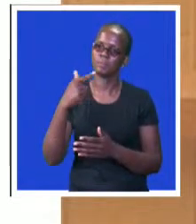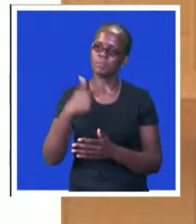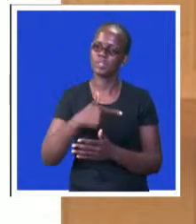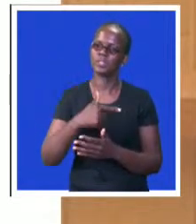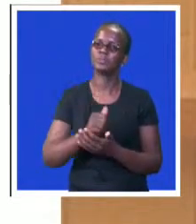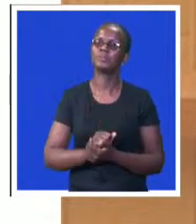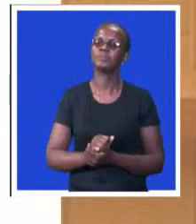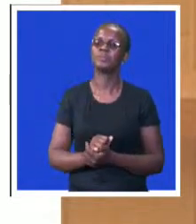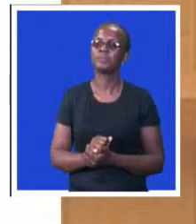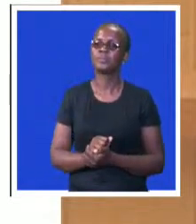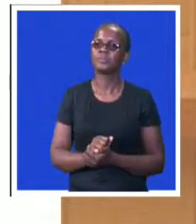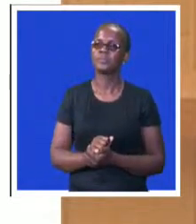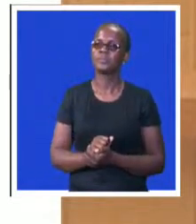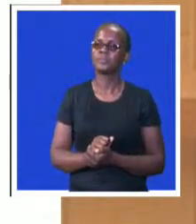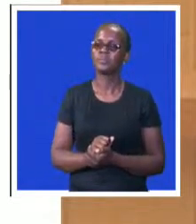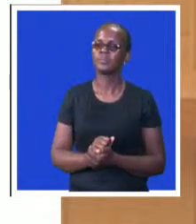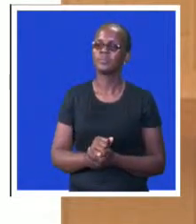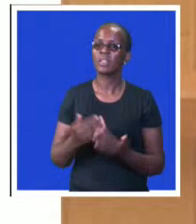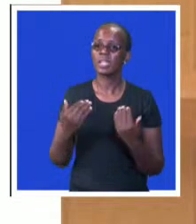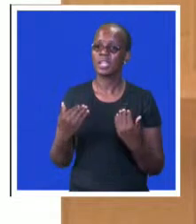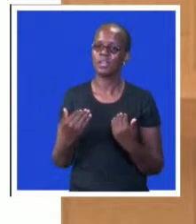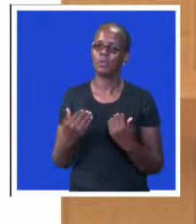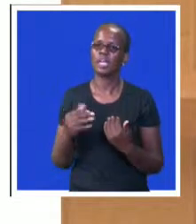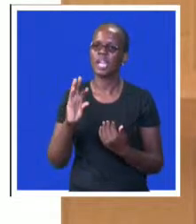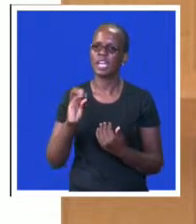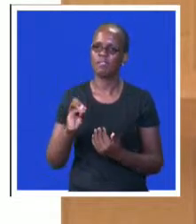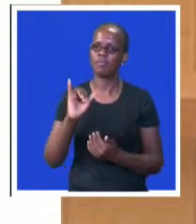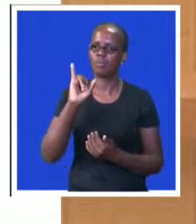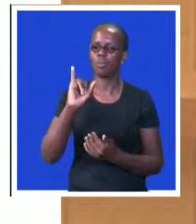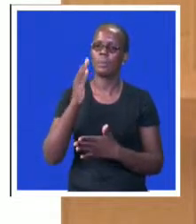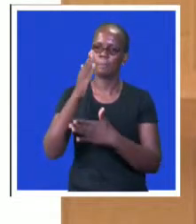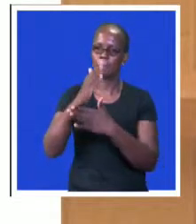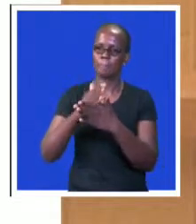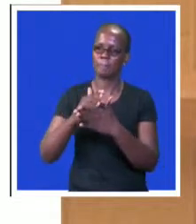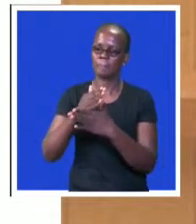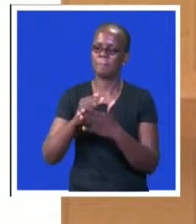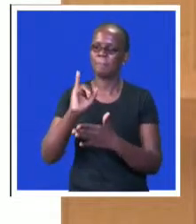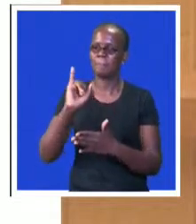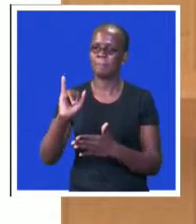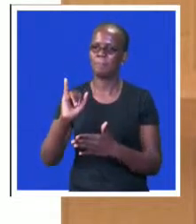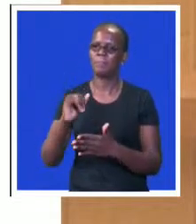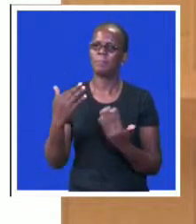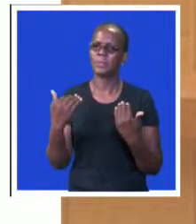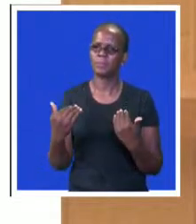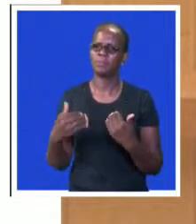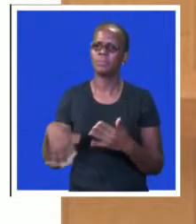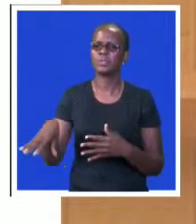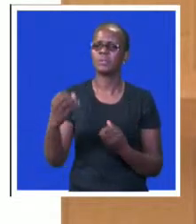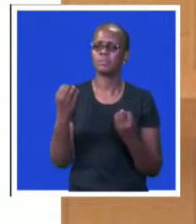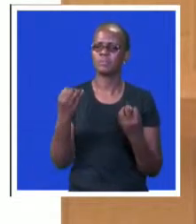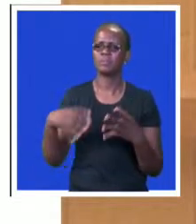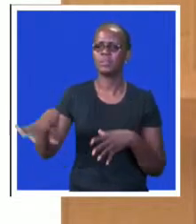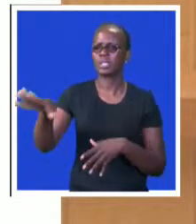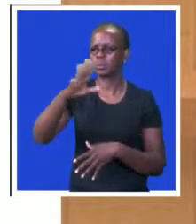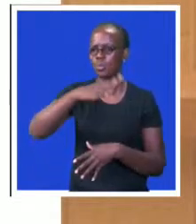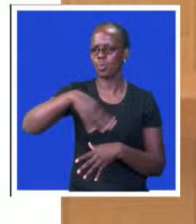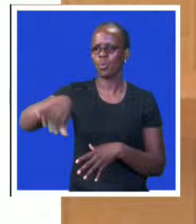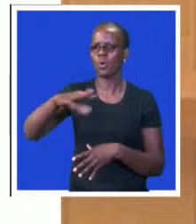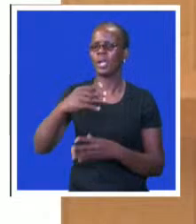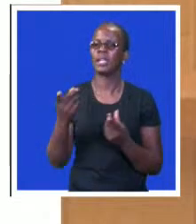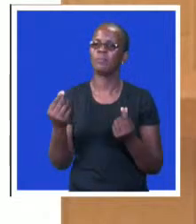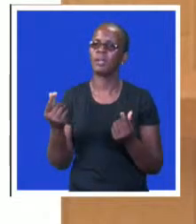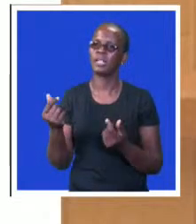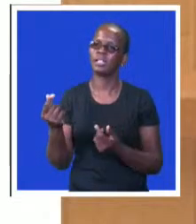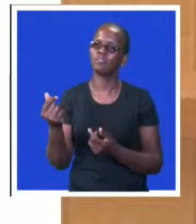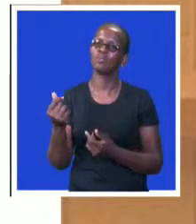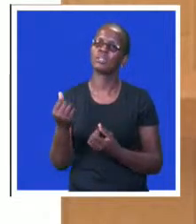sugar. And we also have 1 loaf of bread. So we are going to add our prices. Again, because we are looking